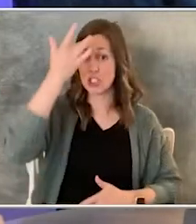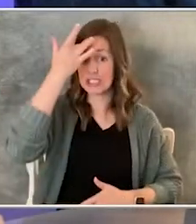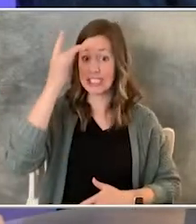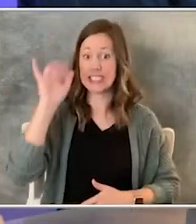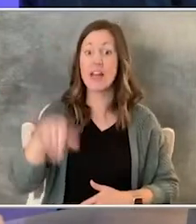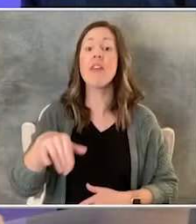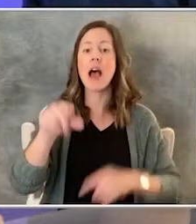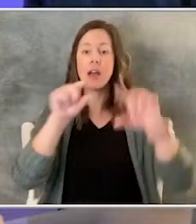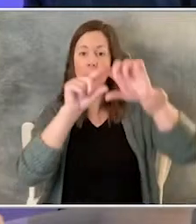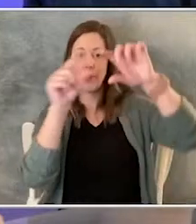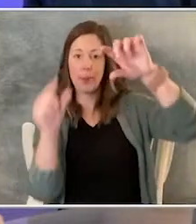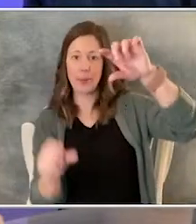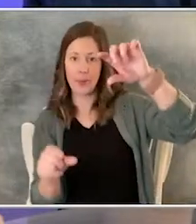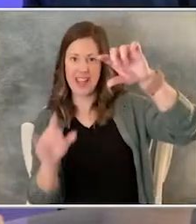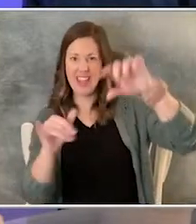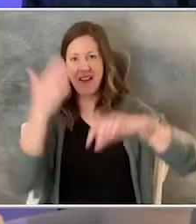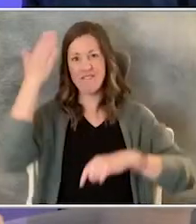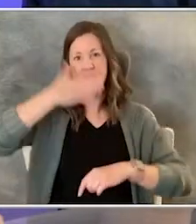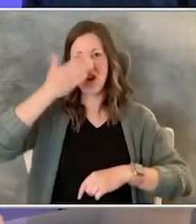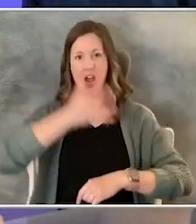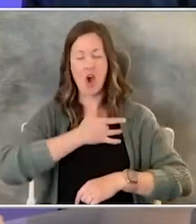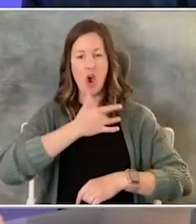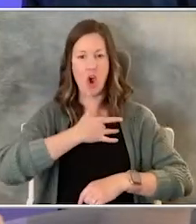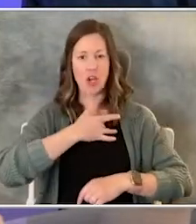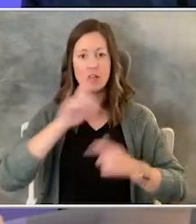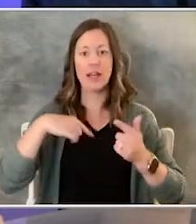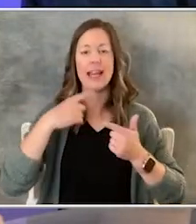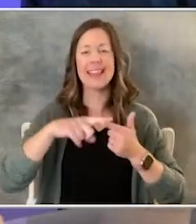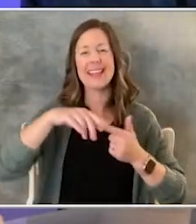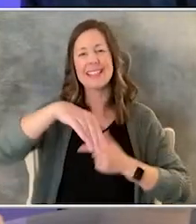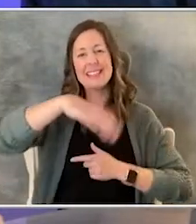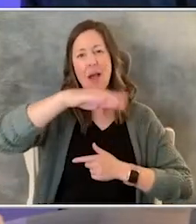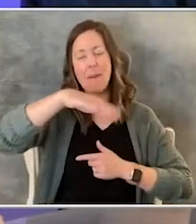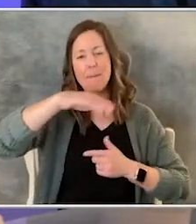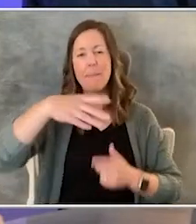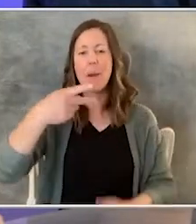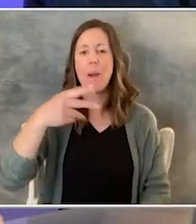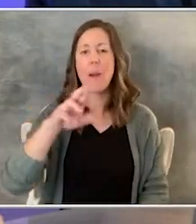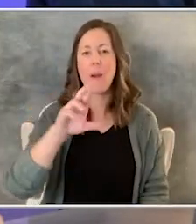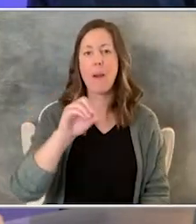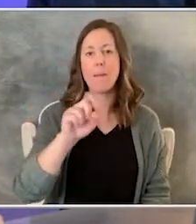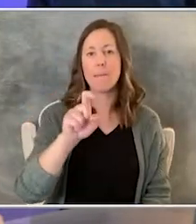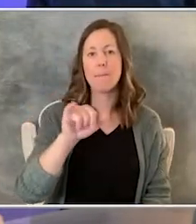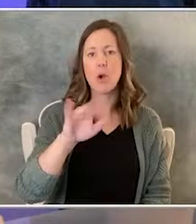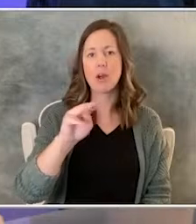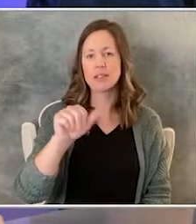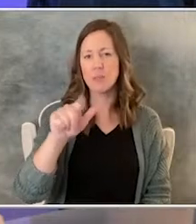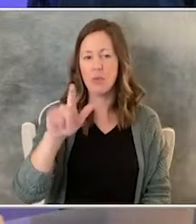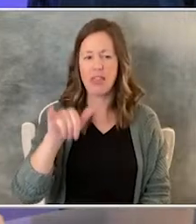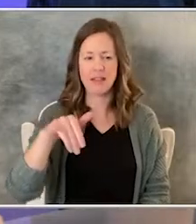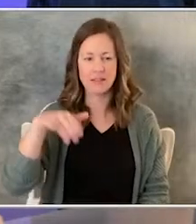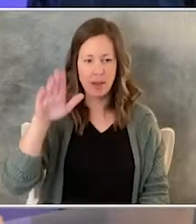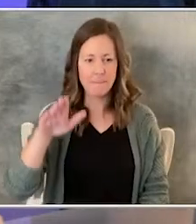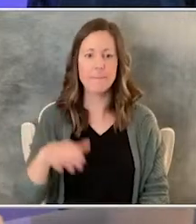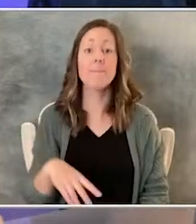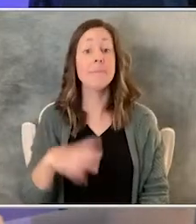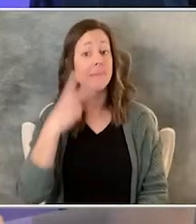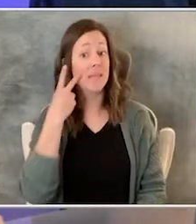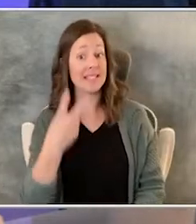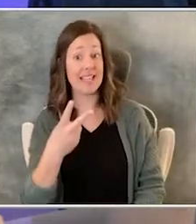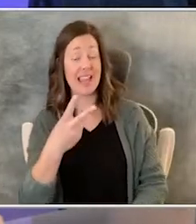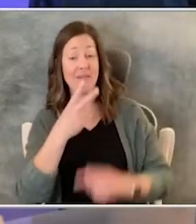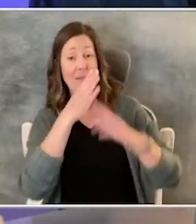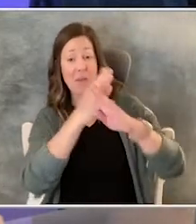quite small compared to the way the real artery is and the way the branch should look. So now the flow is going down the normal way, and that's why you're feeling